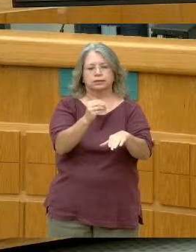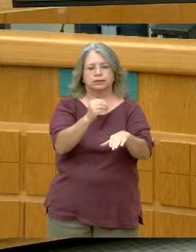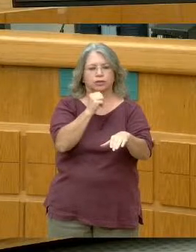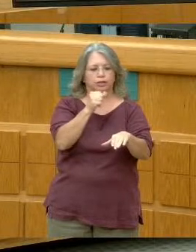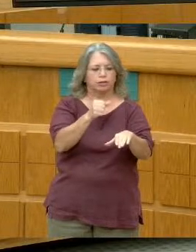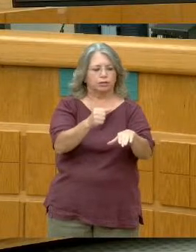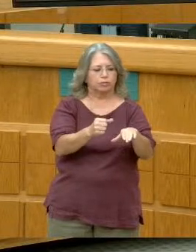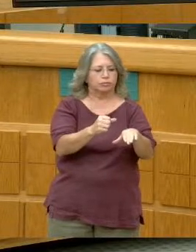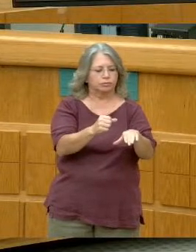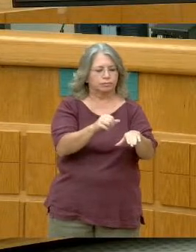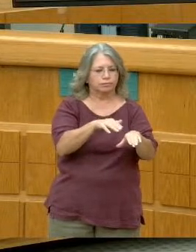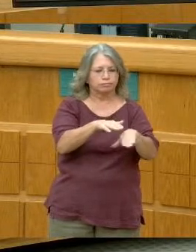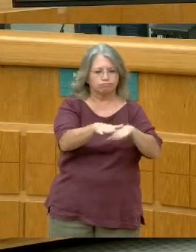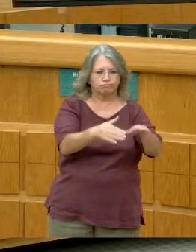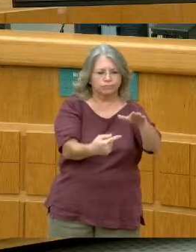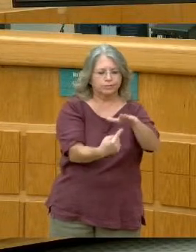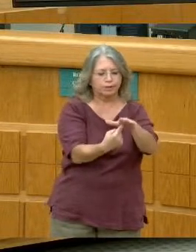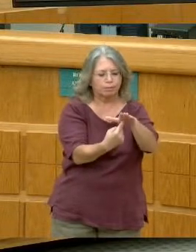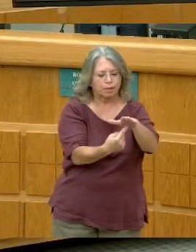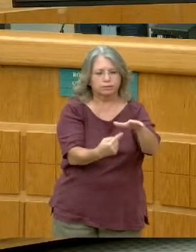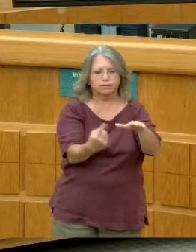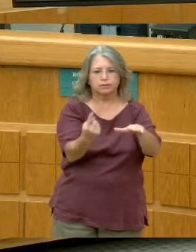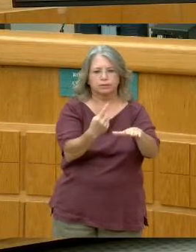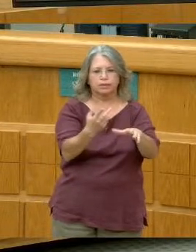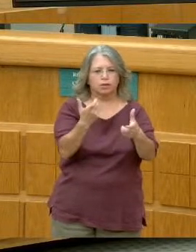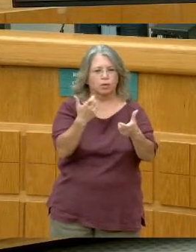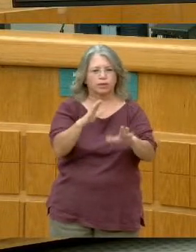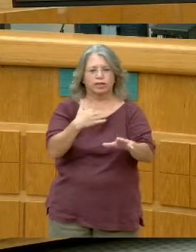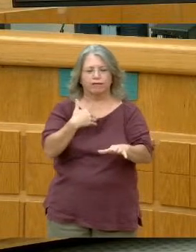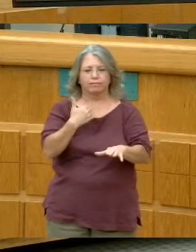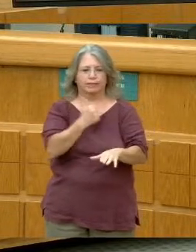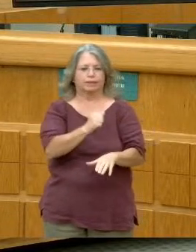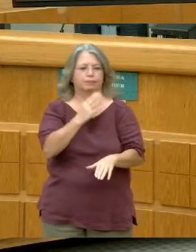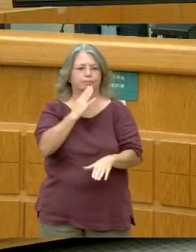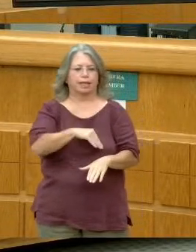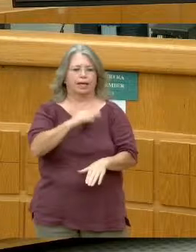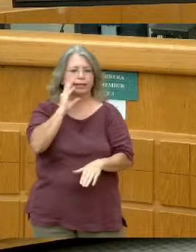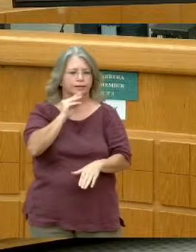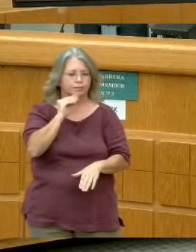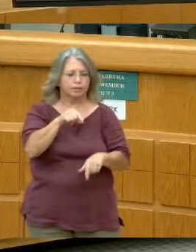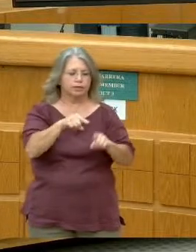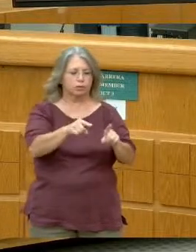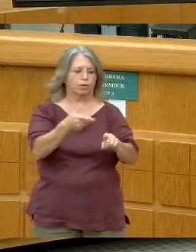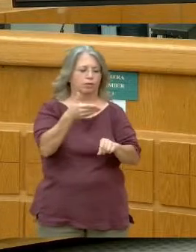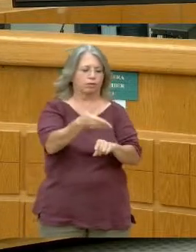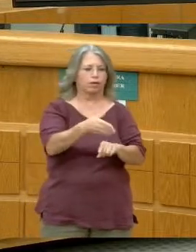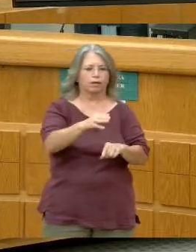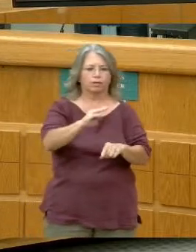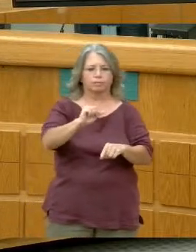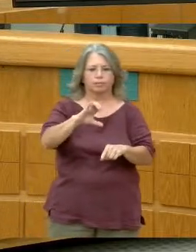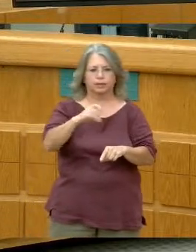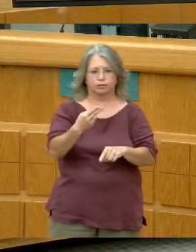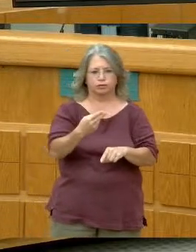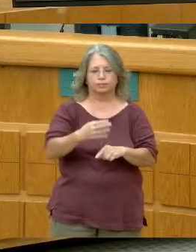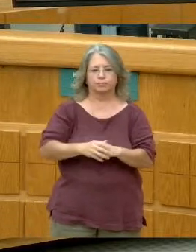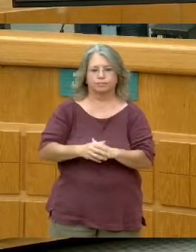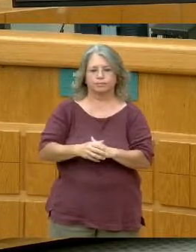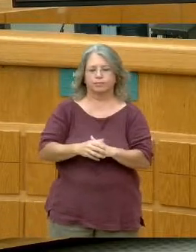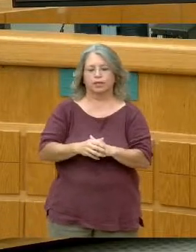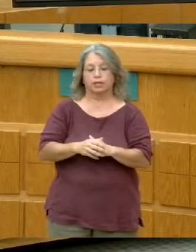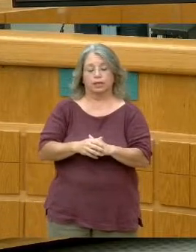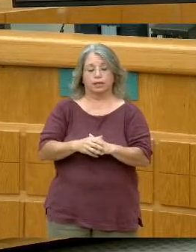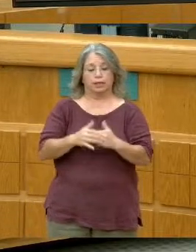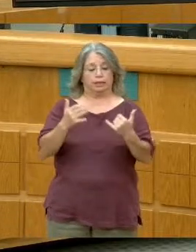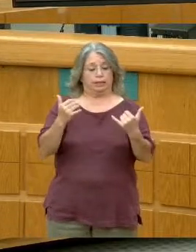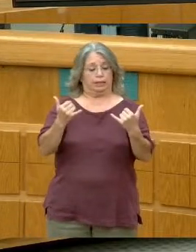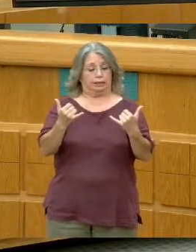was missed, because we don't want you to have a bad experience while you're at the beach. Since this is Friday,